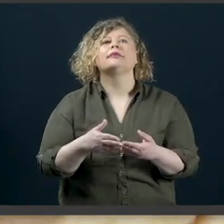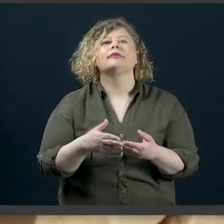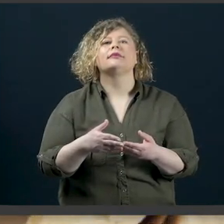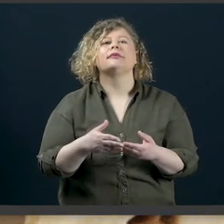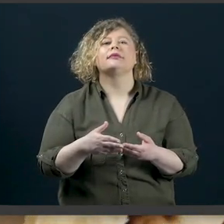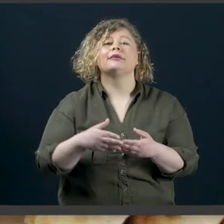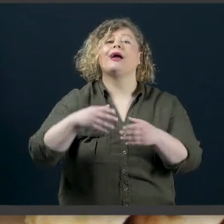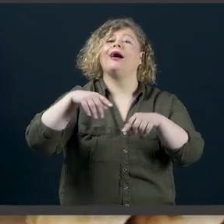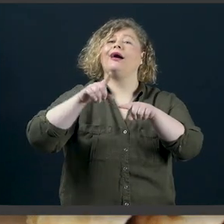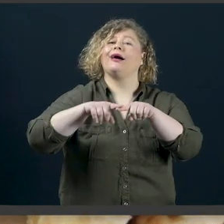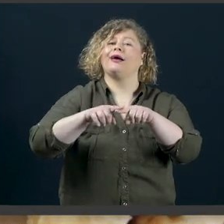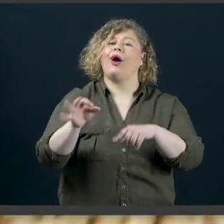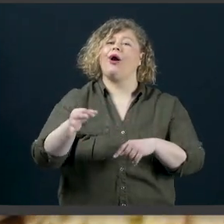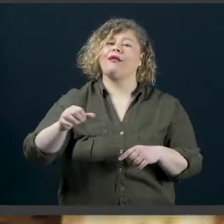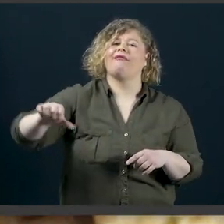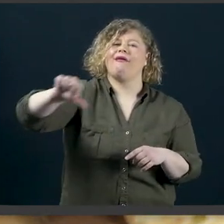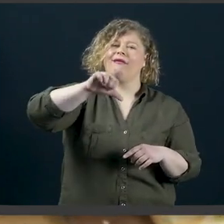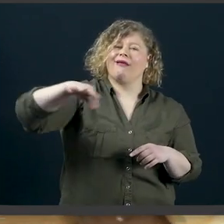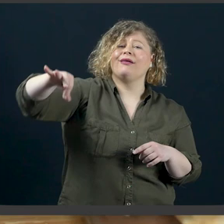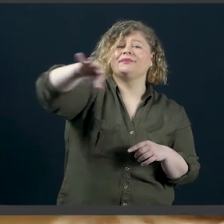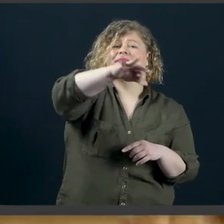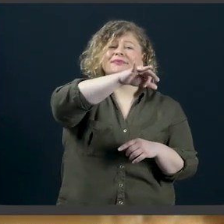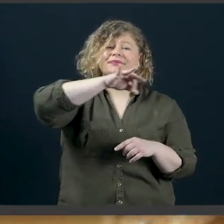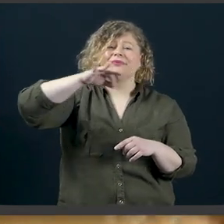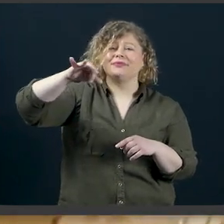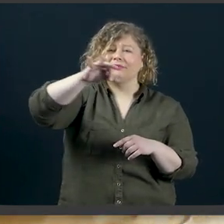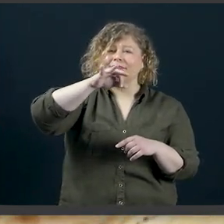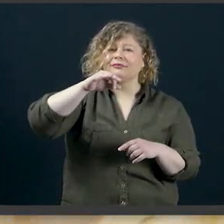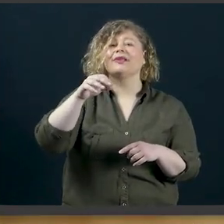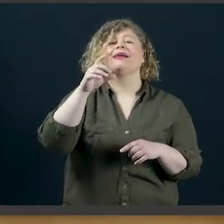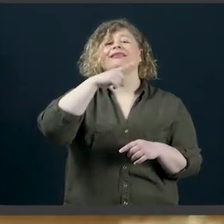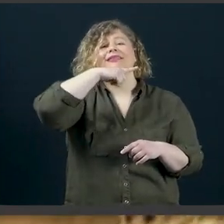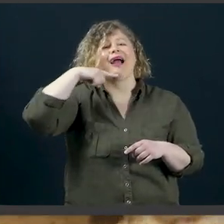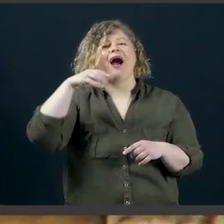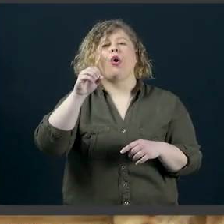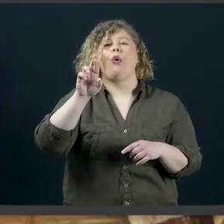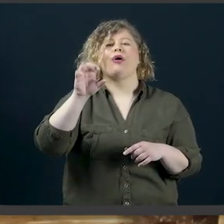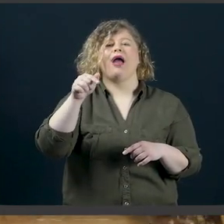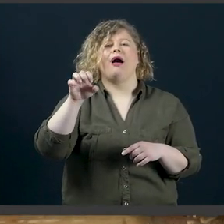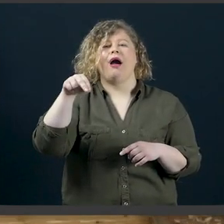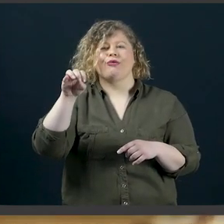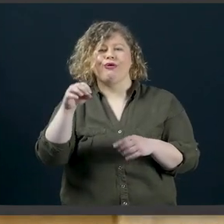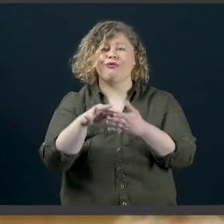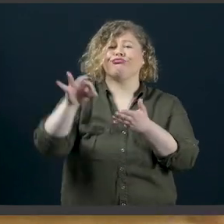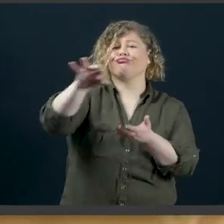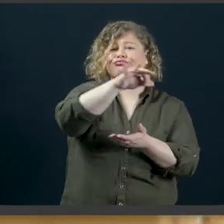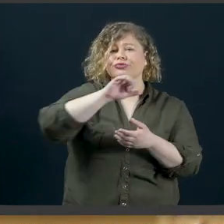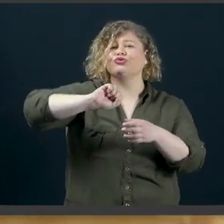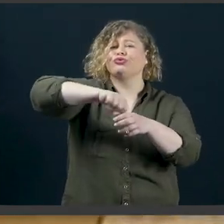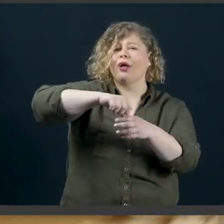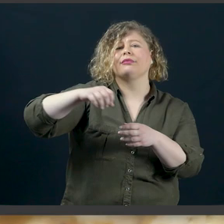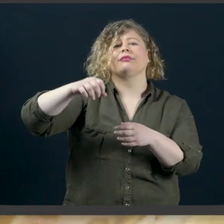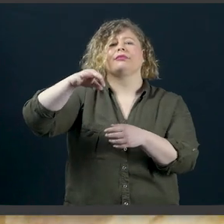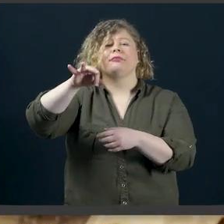Greek extra virgin olive oil sprinkle with some dry oregano salt and freshly